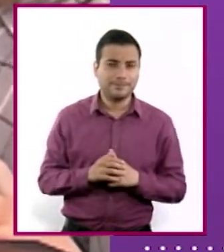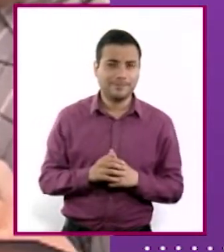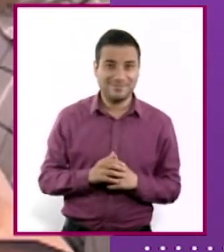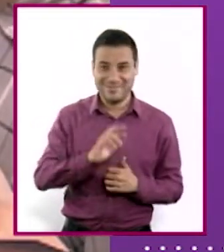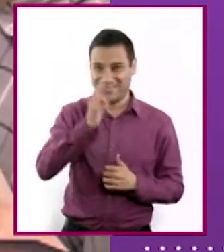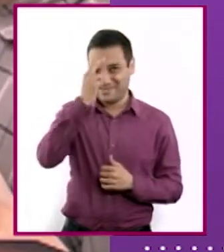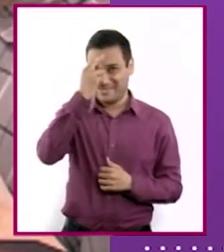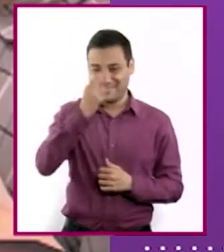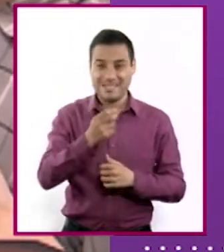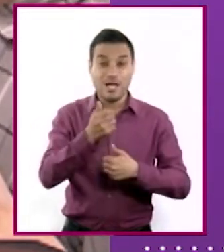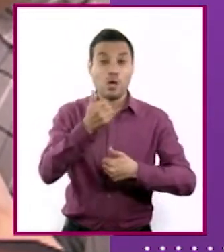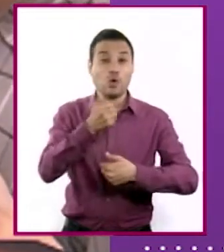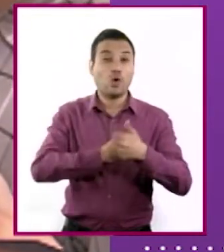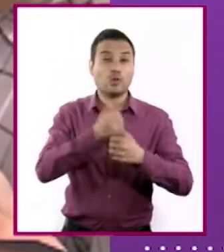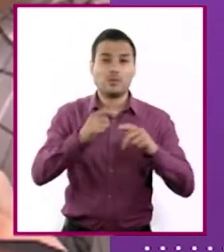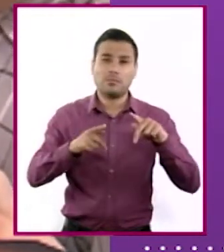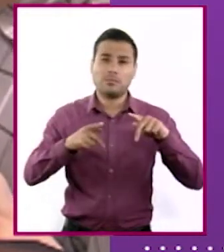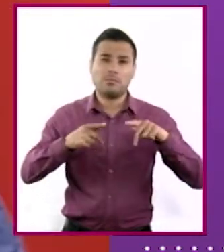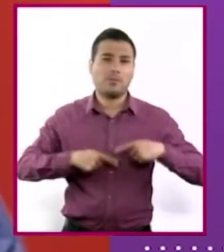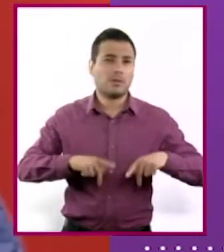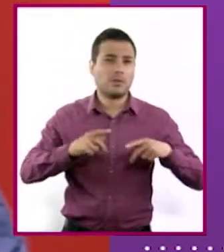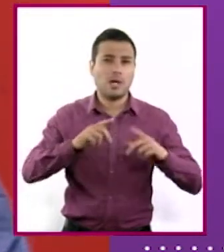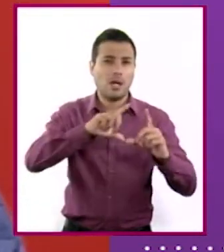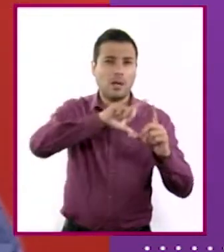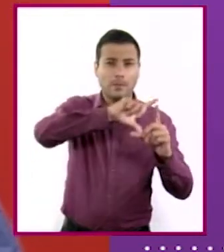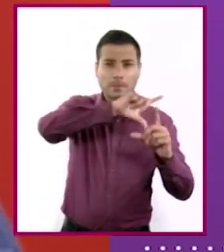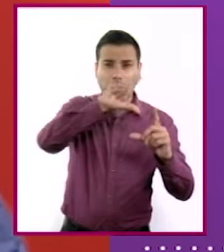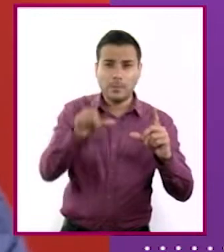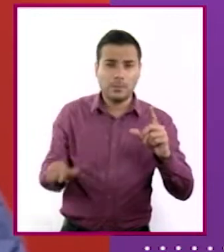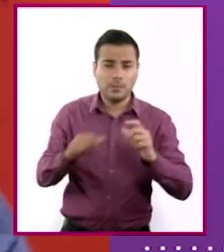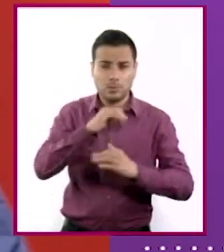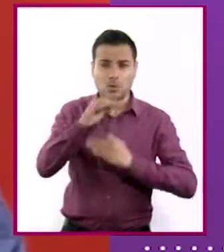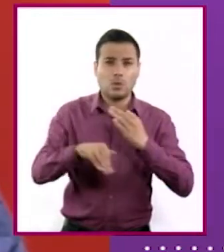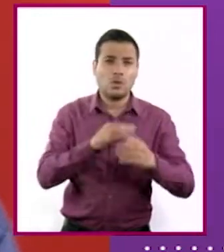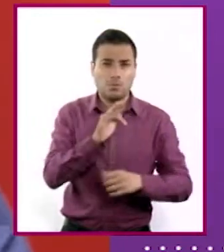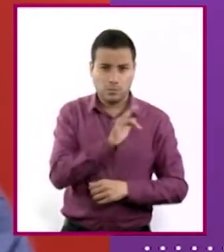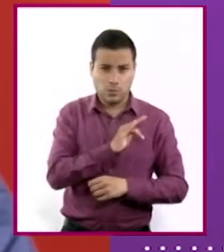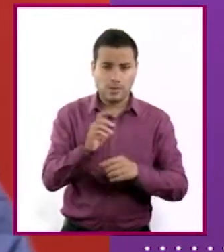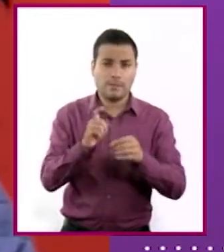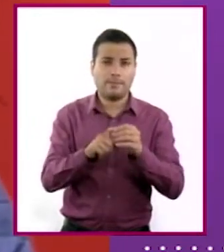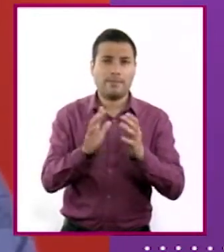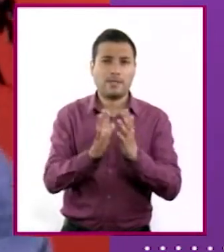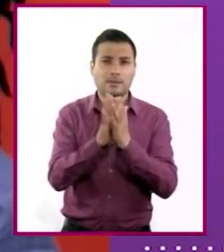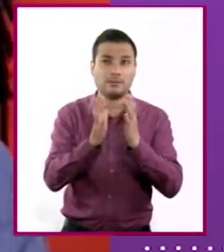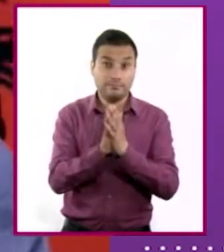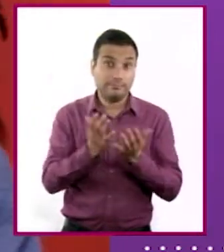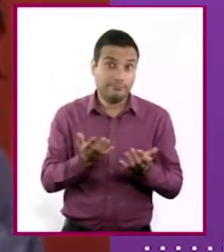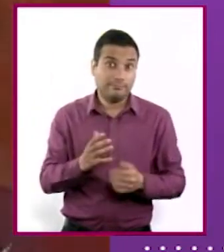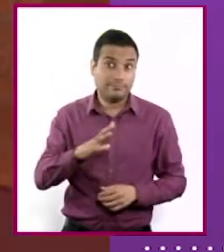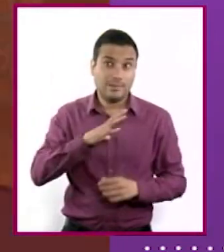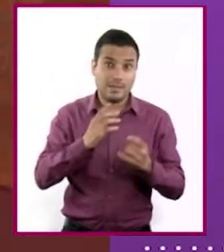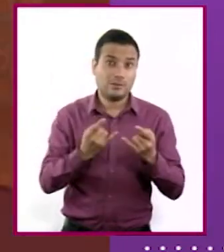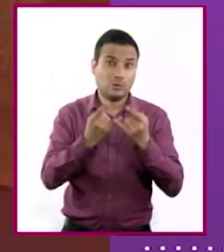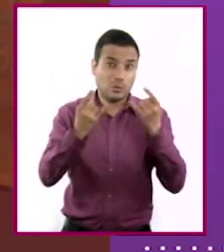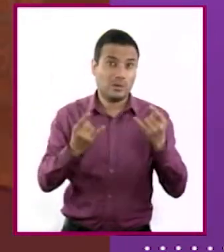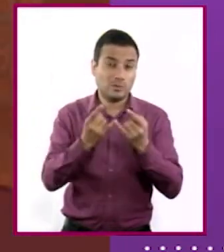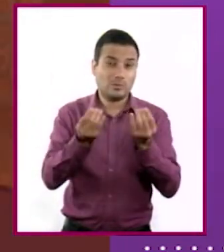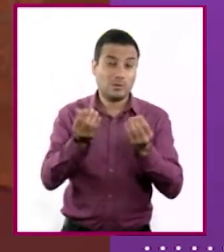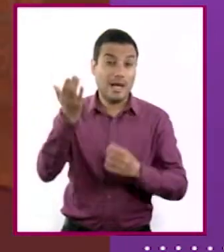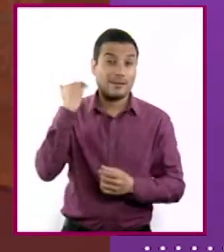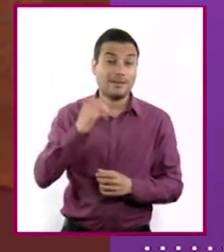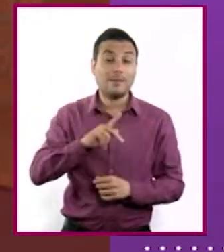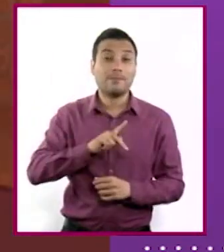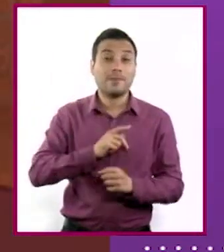the contest to the whole country. Yes! There are good stories everywhere. When my grandmother